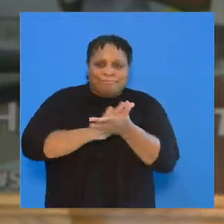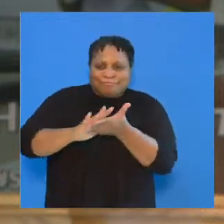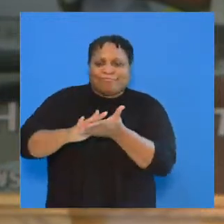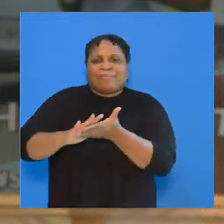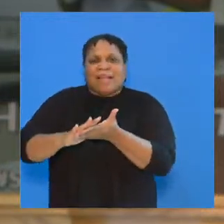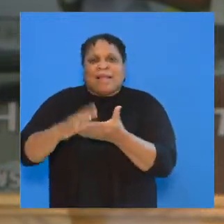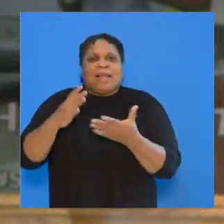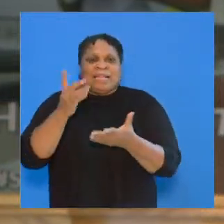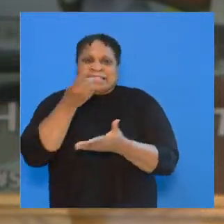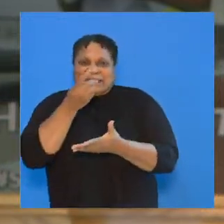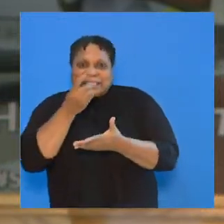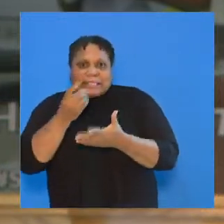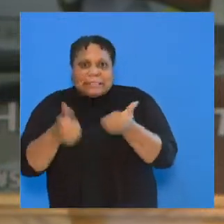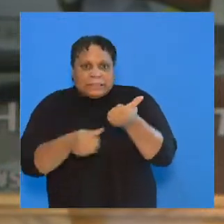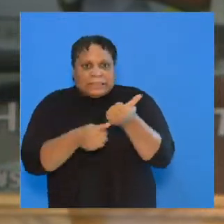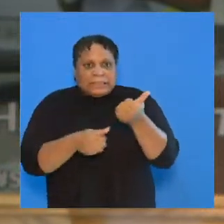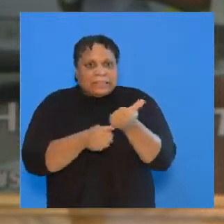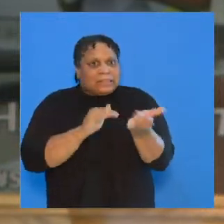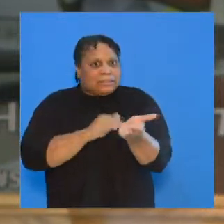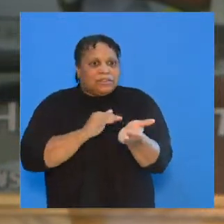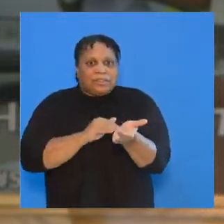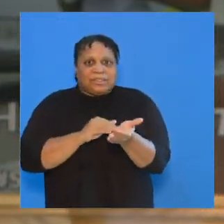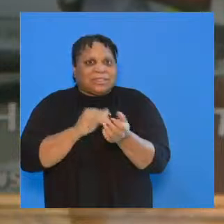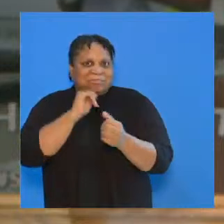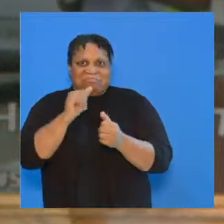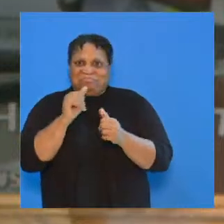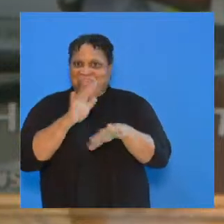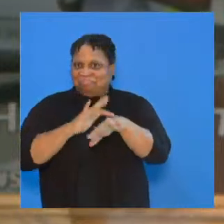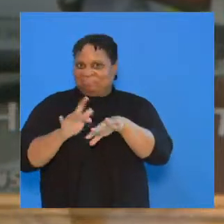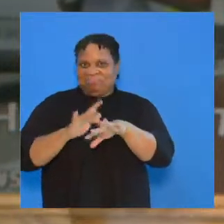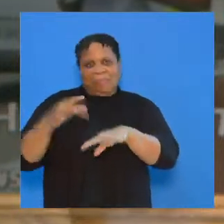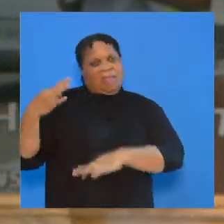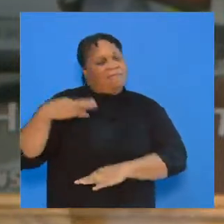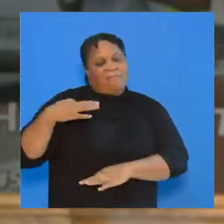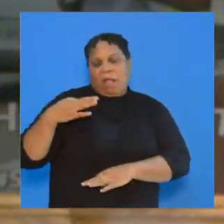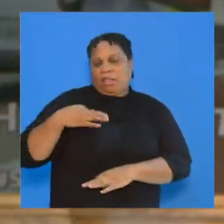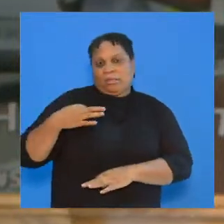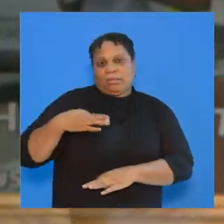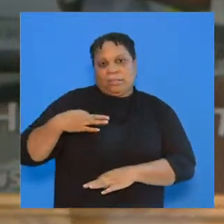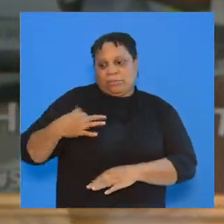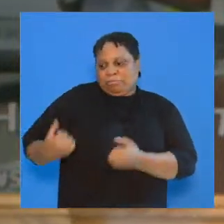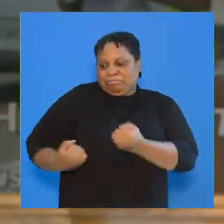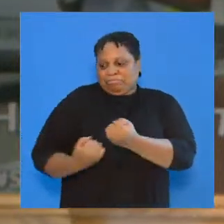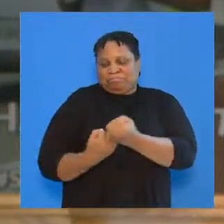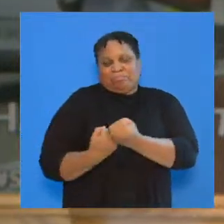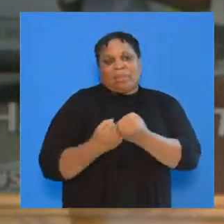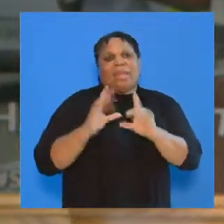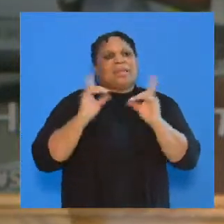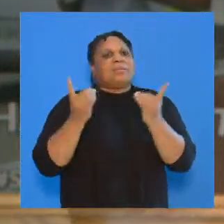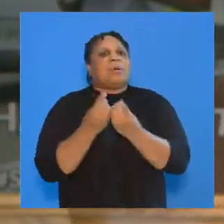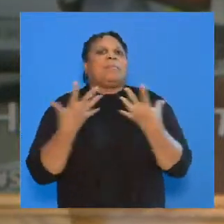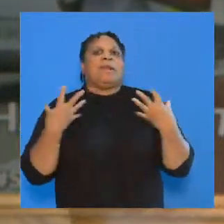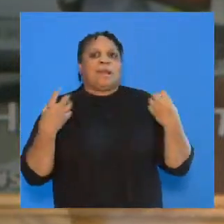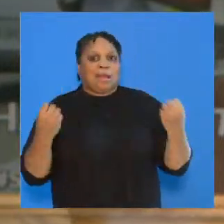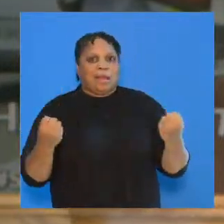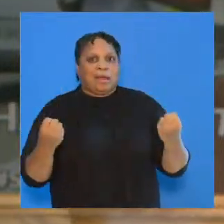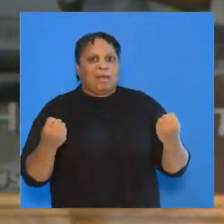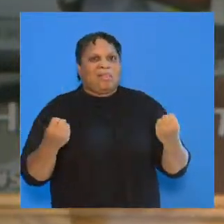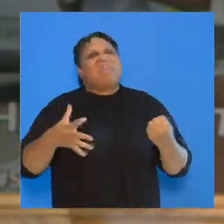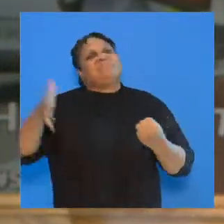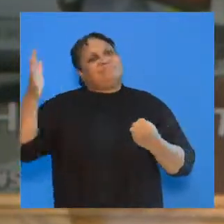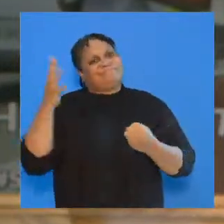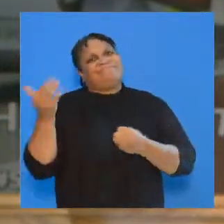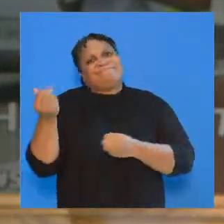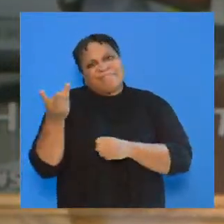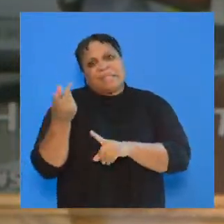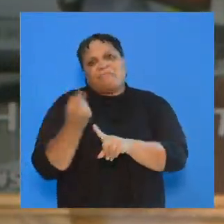assistants, and nurses, will no longer be available to volunteer alongside the Department of Health as they have been over the past several